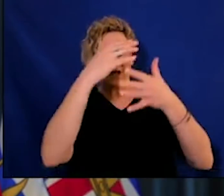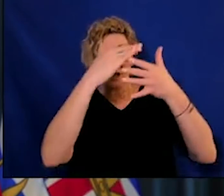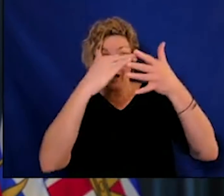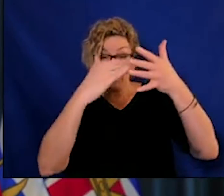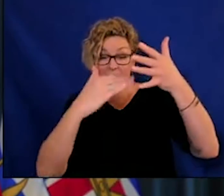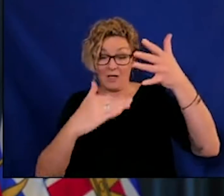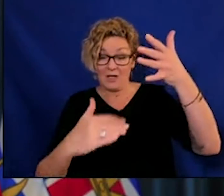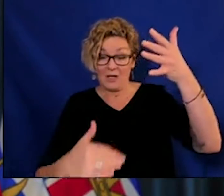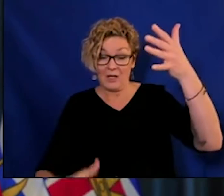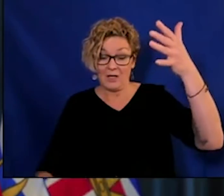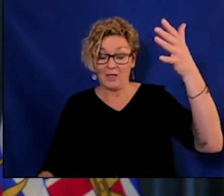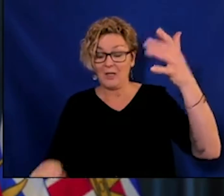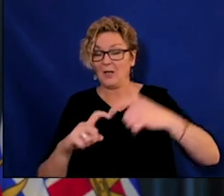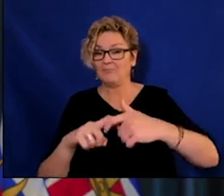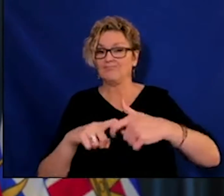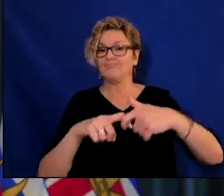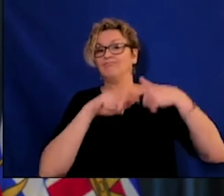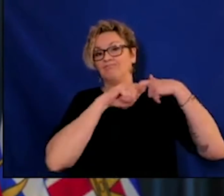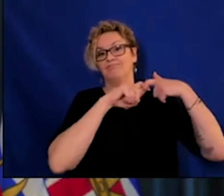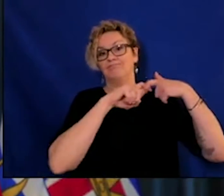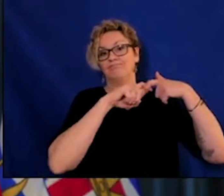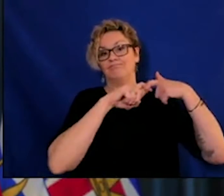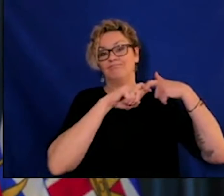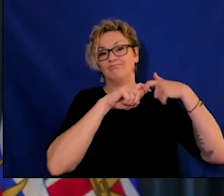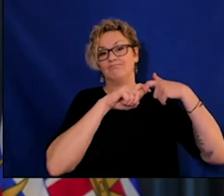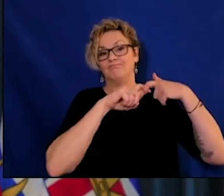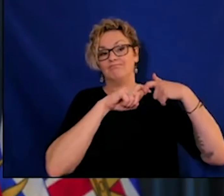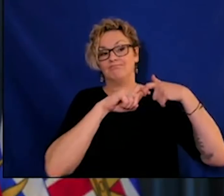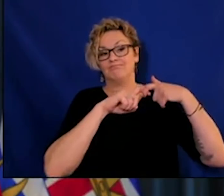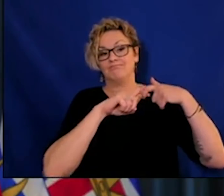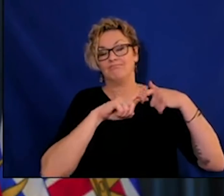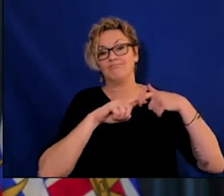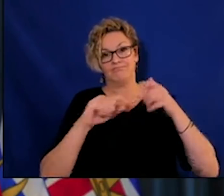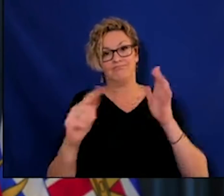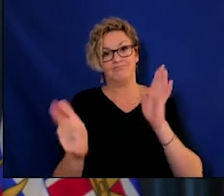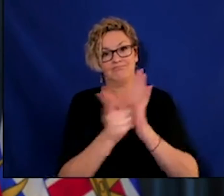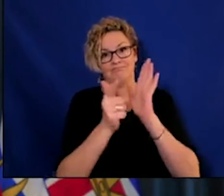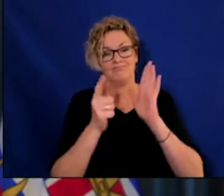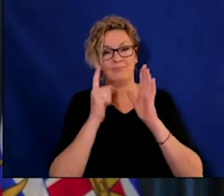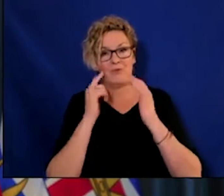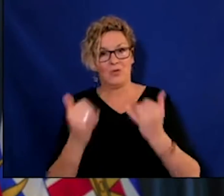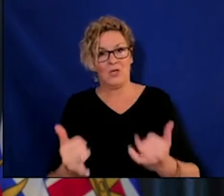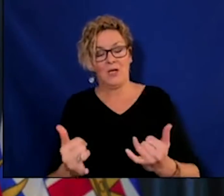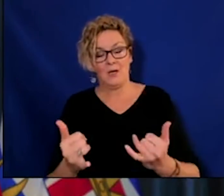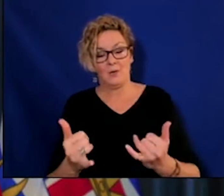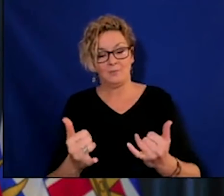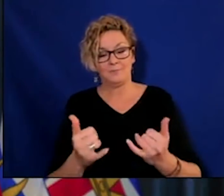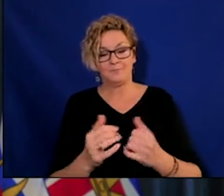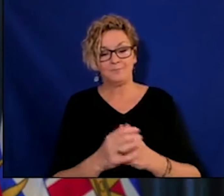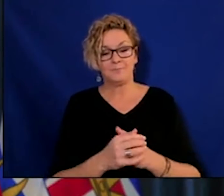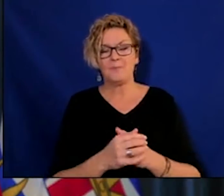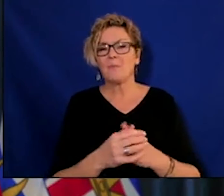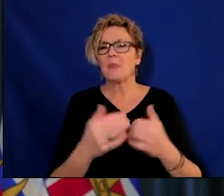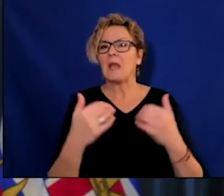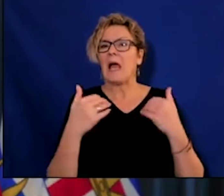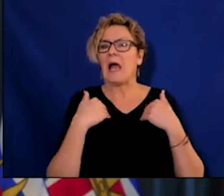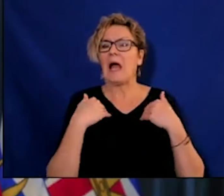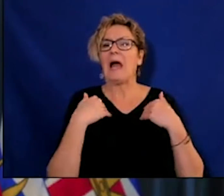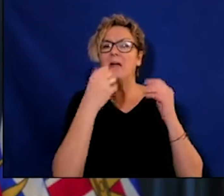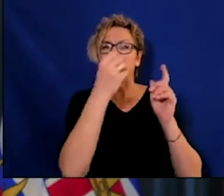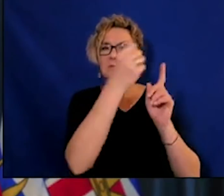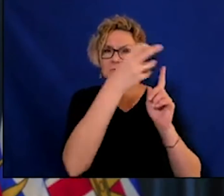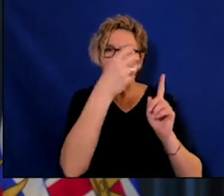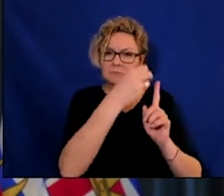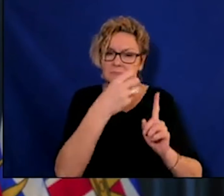preceding or following another event. And that is available on and the most recent version of it, because it's been